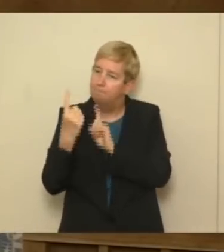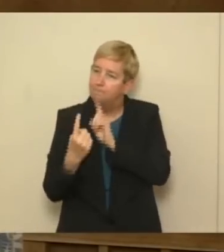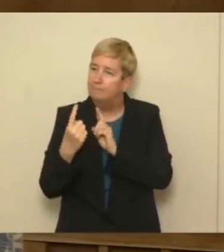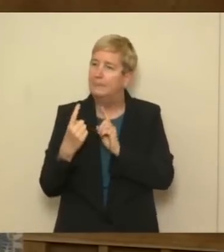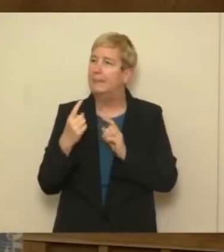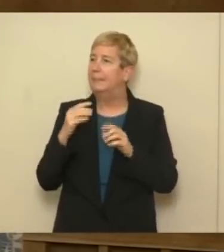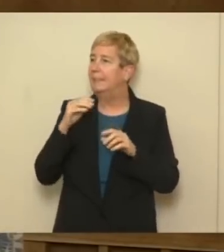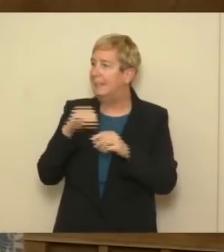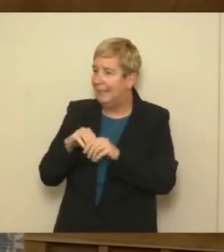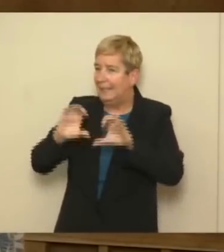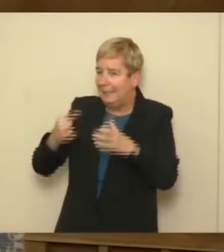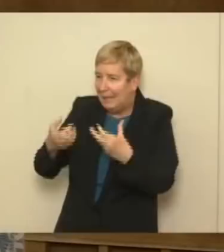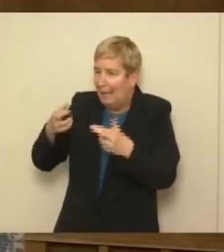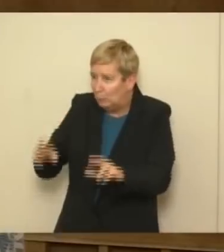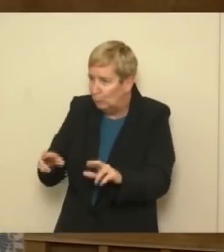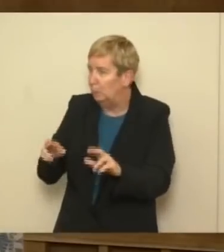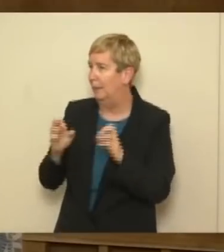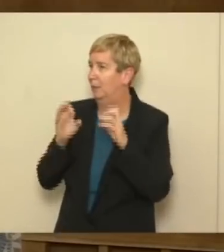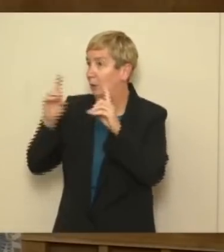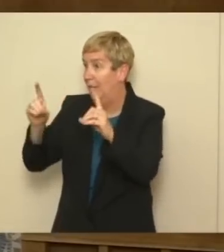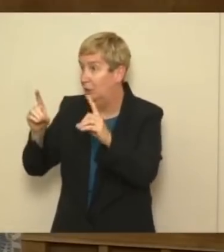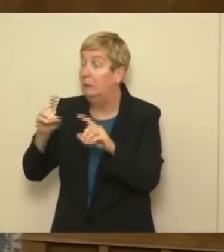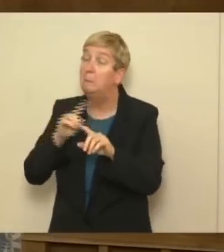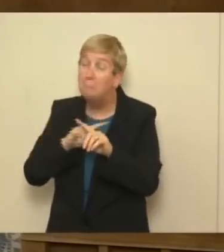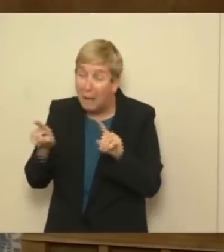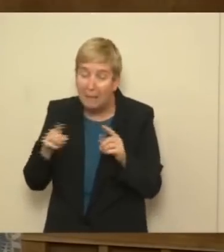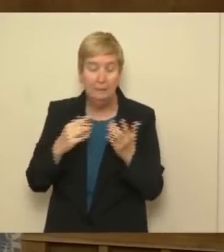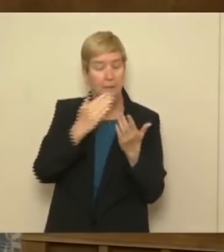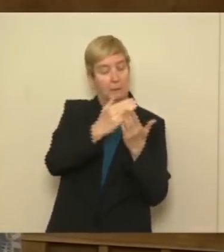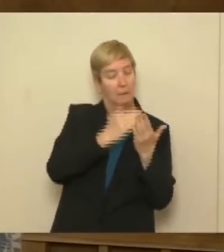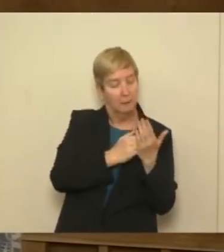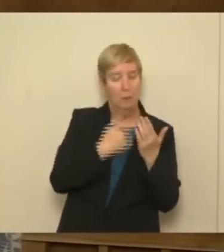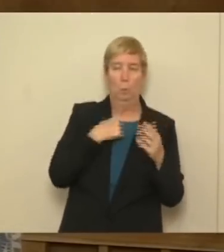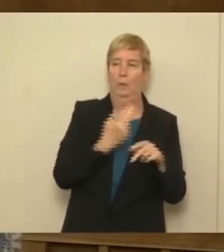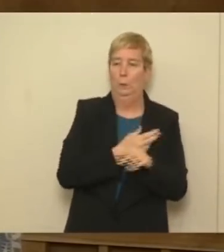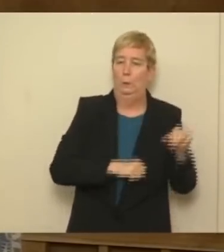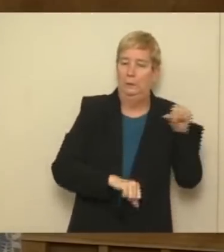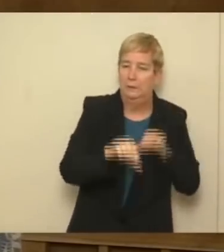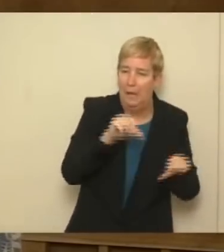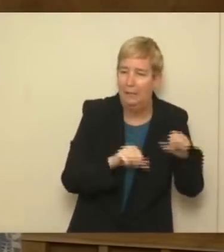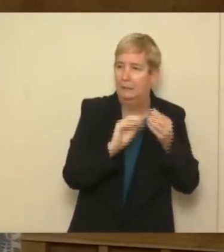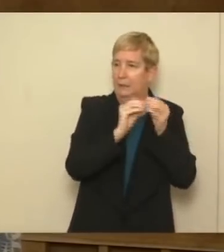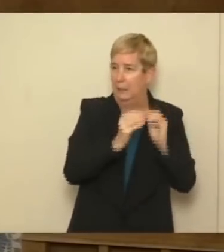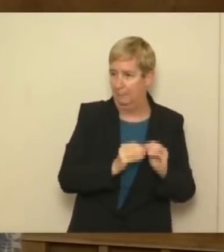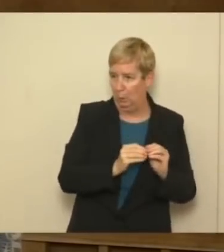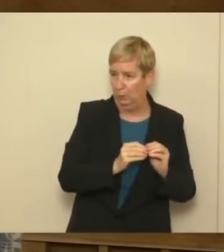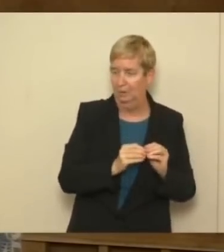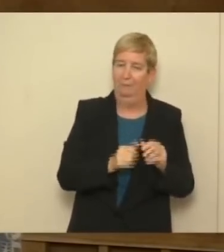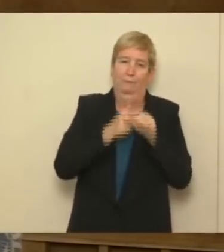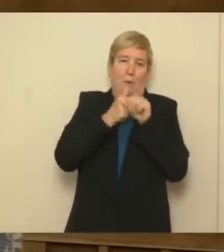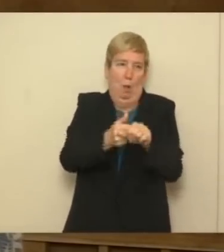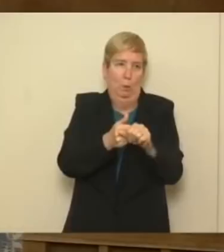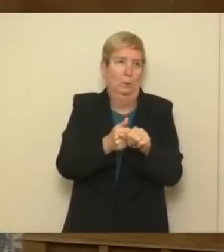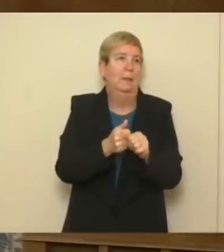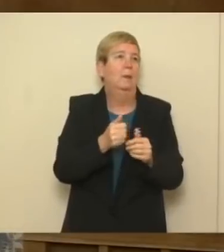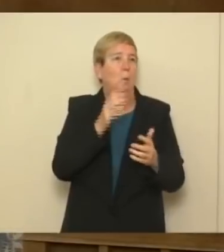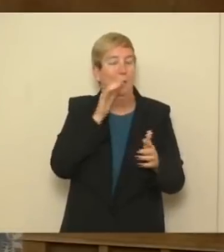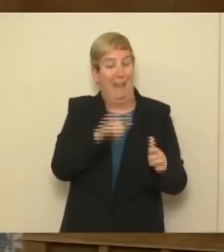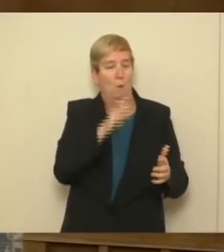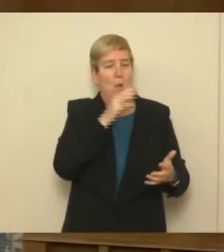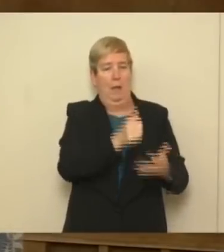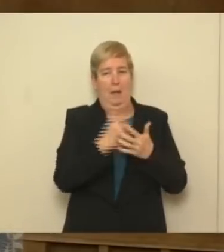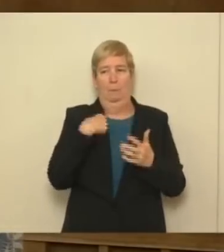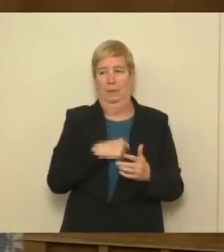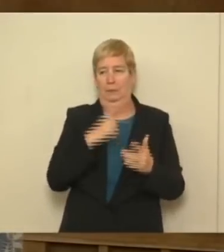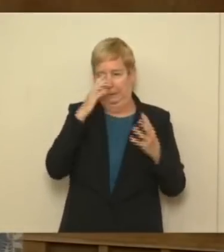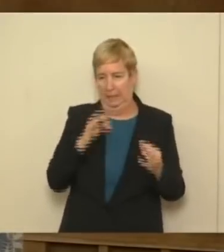continue to use science and data to help guide in the decision-making process that we do for our schools. And Dr. Grace in a little bit will share a little bit more